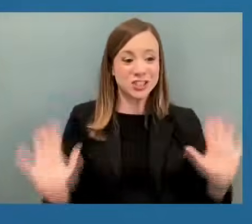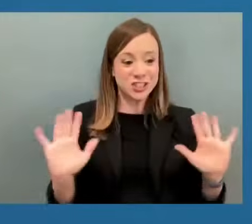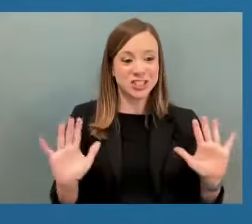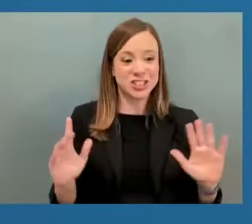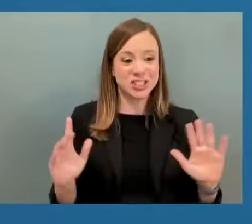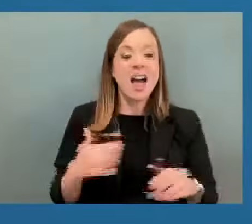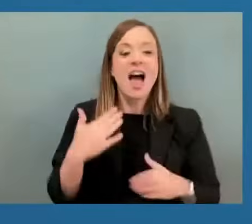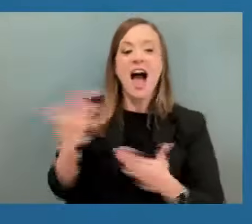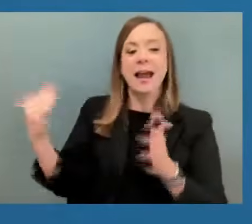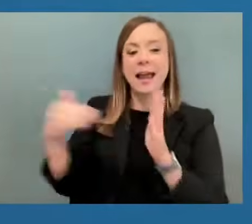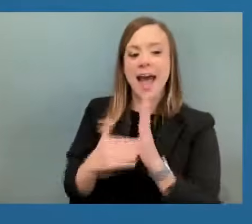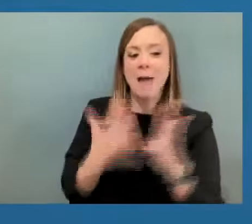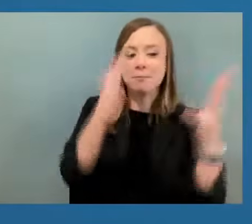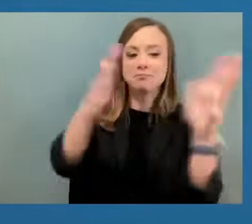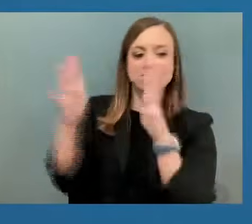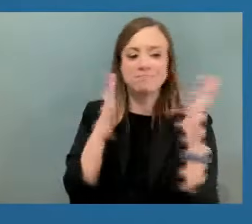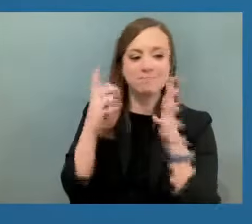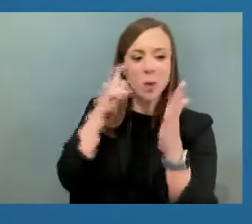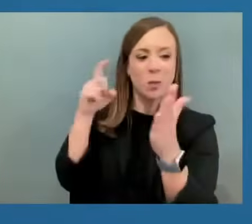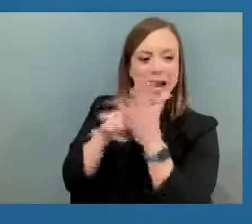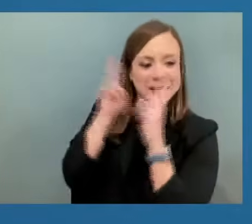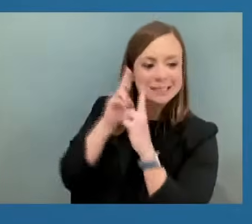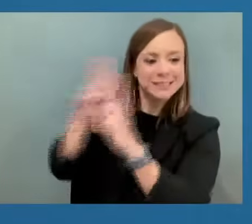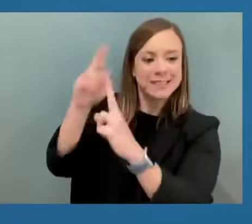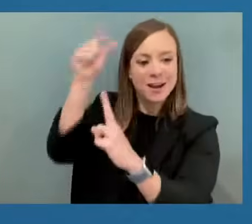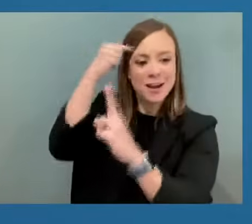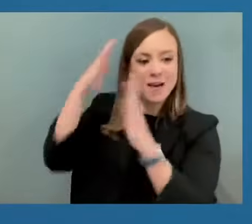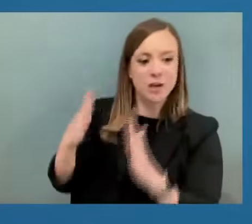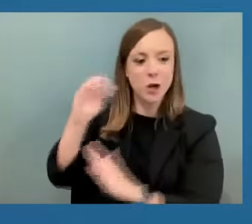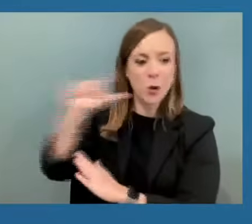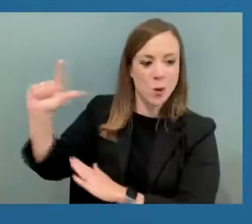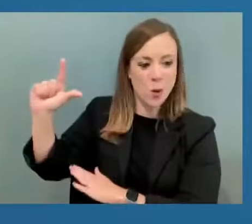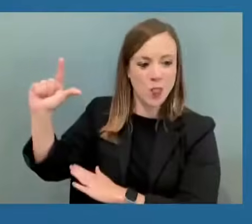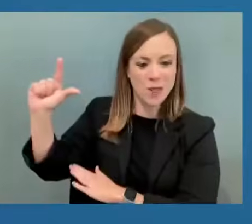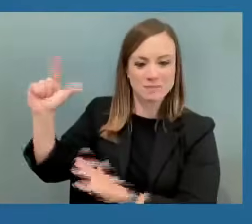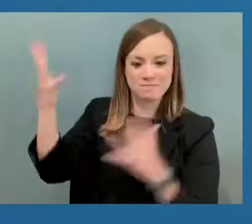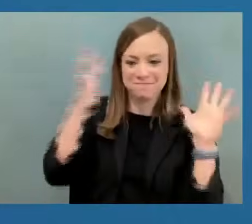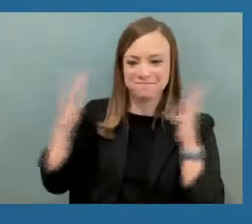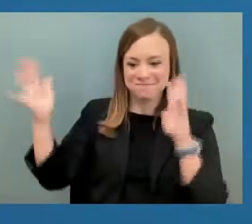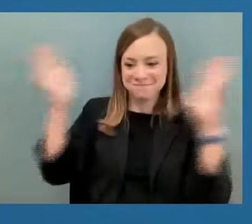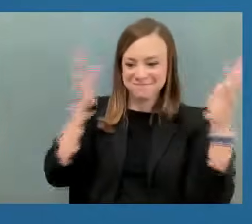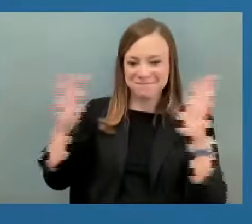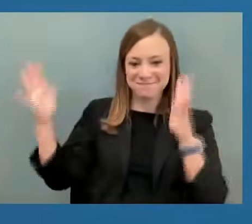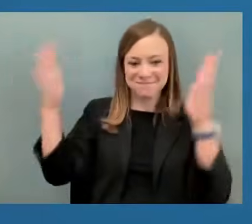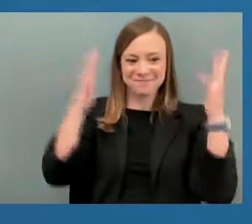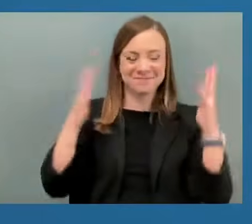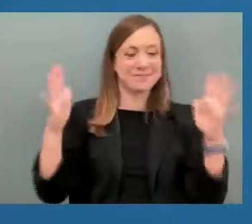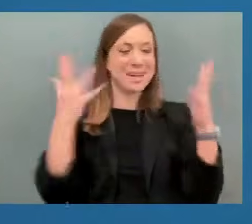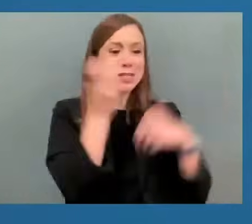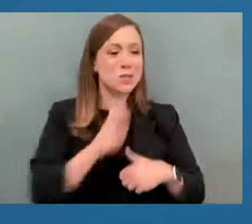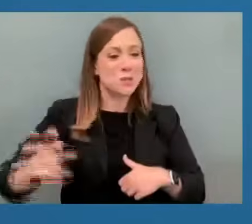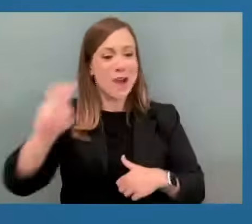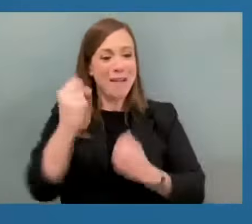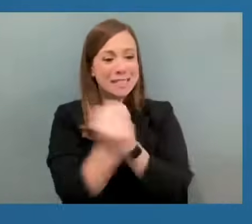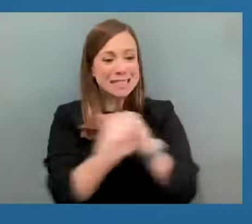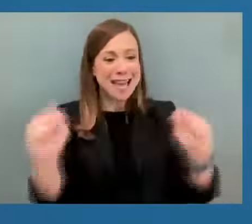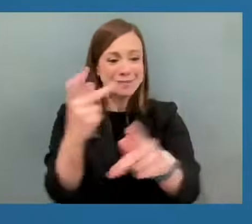applause for Governor Hochul. Travel safe, everybody.